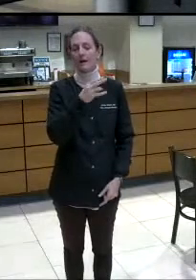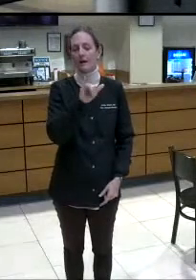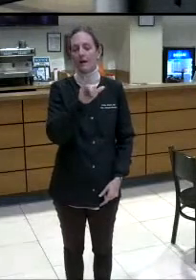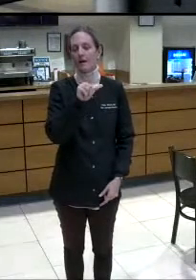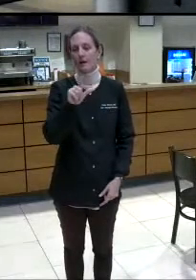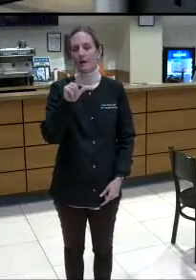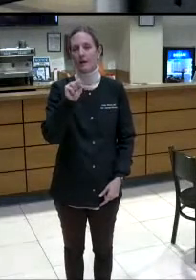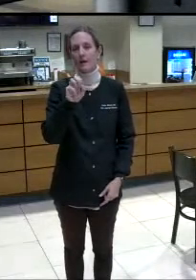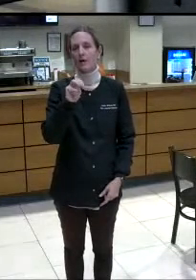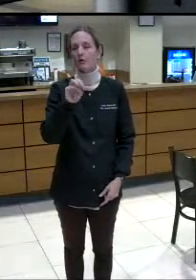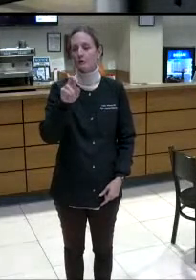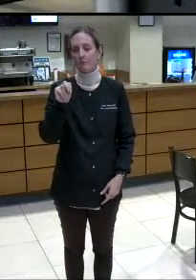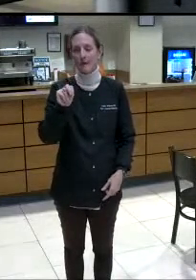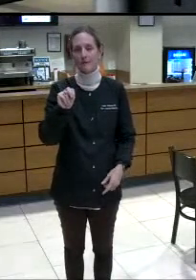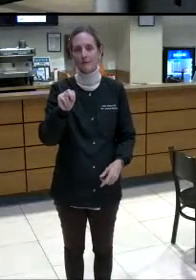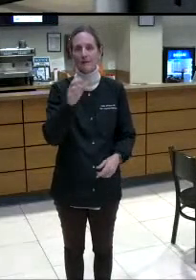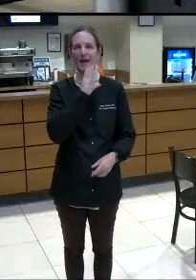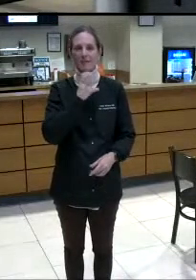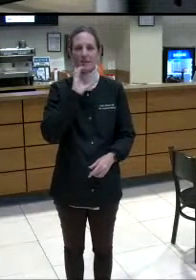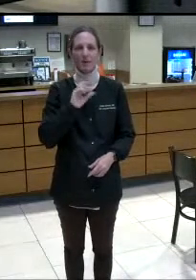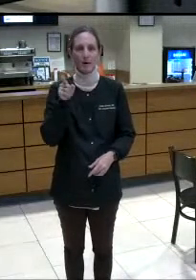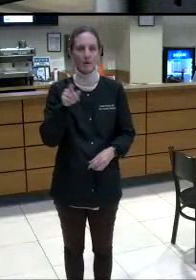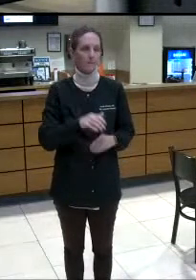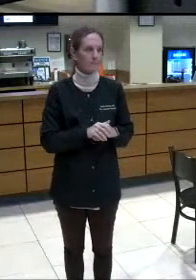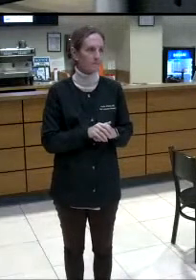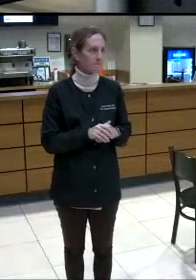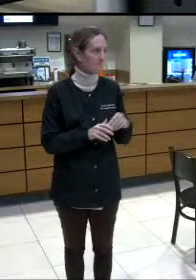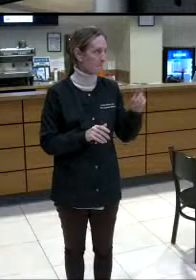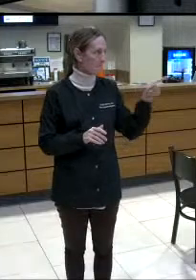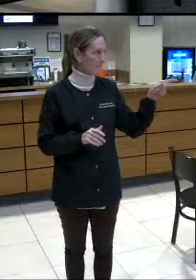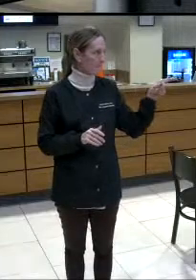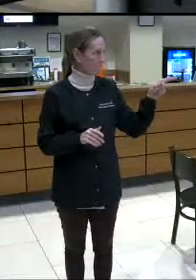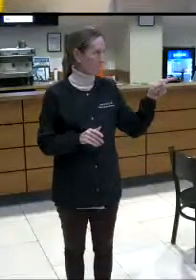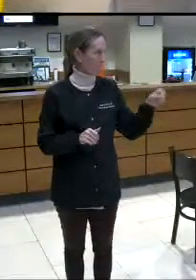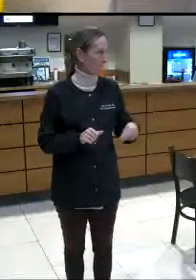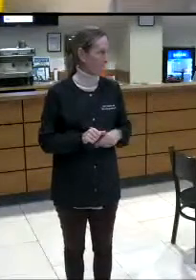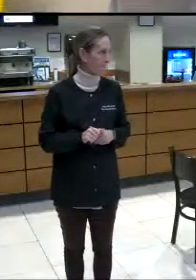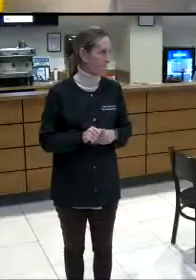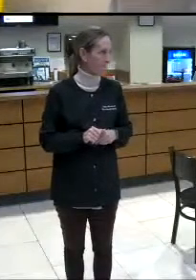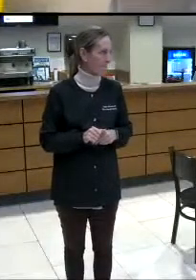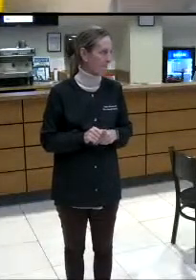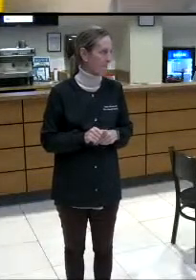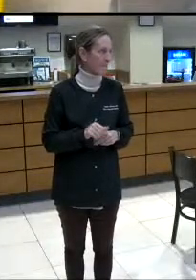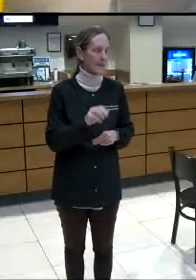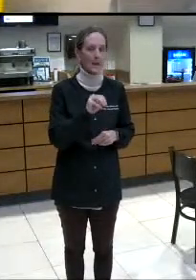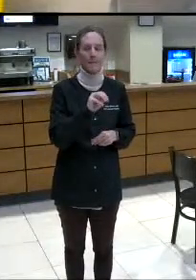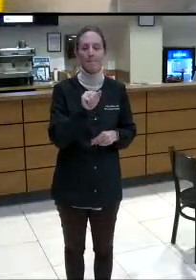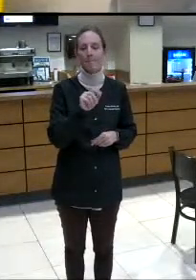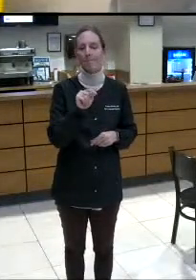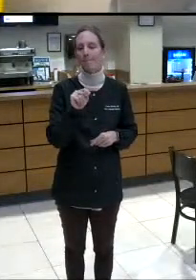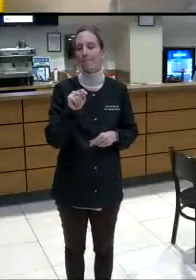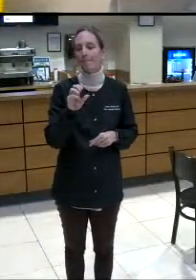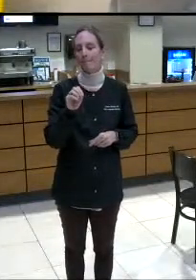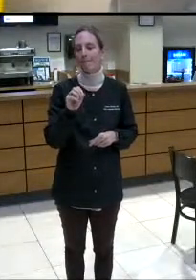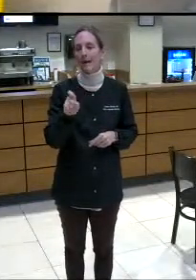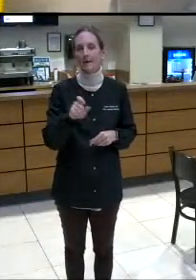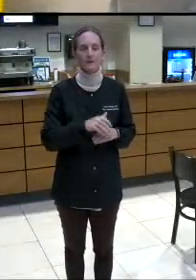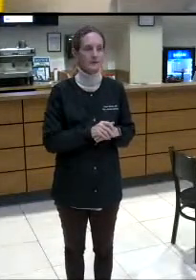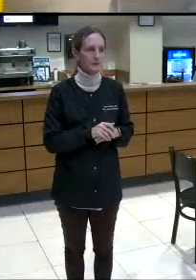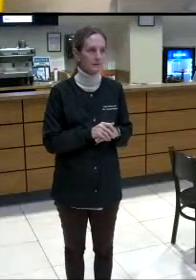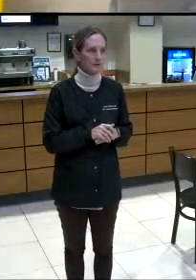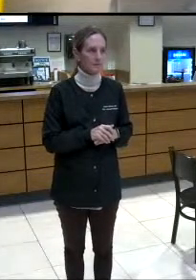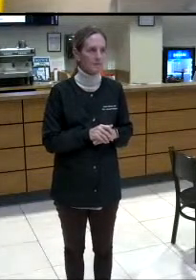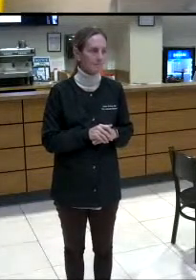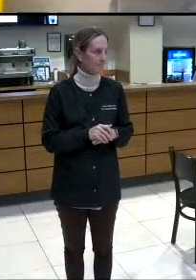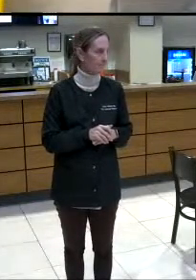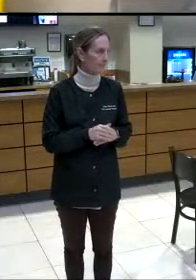have one thing, one concern. And we talk about youth organizations, and it's a personal one for me, but I